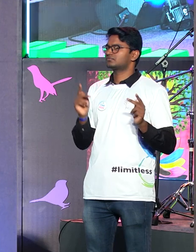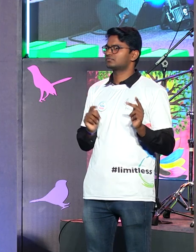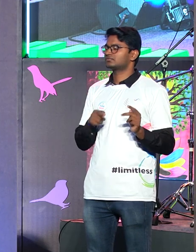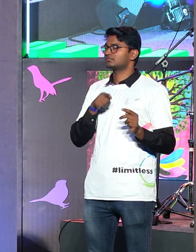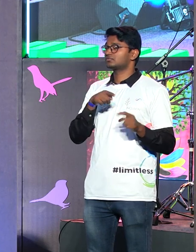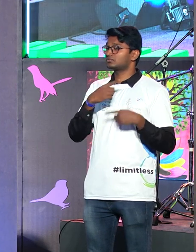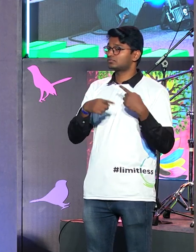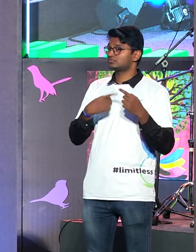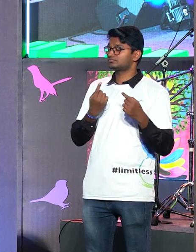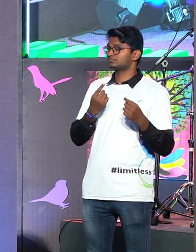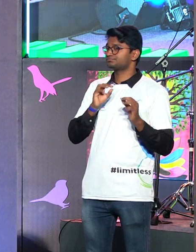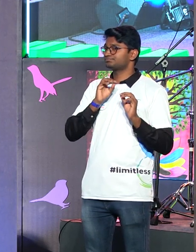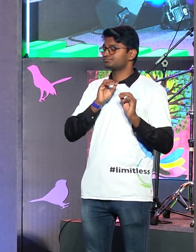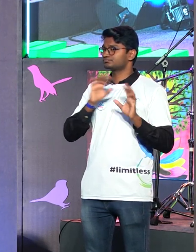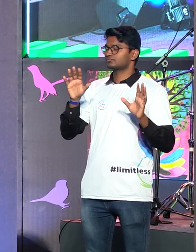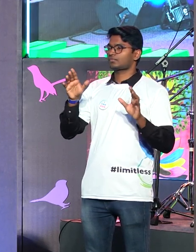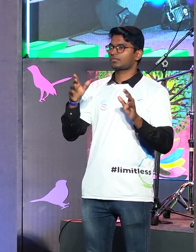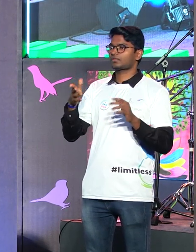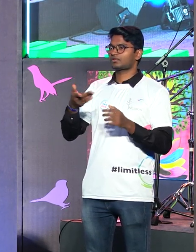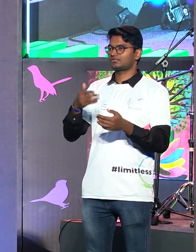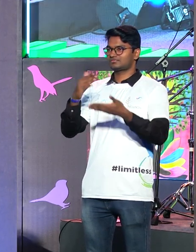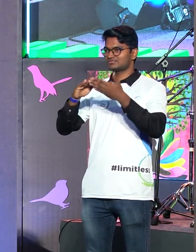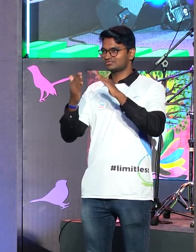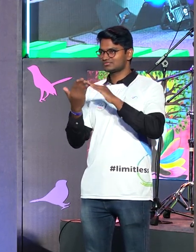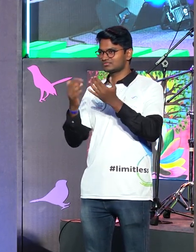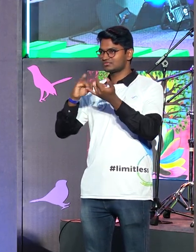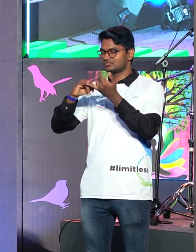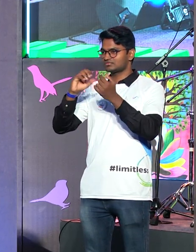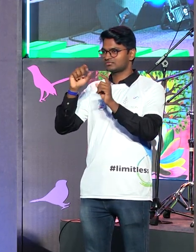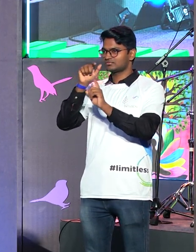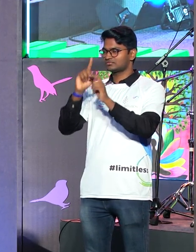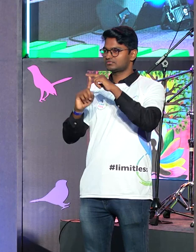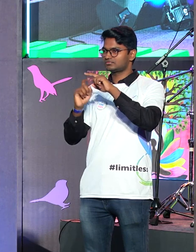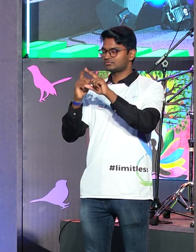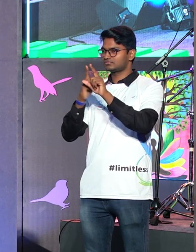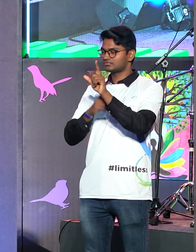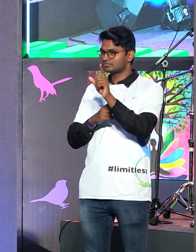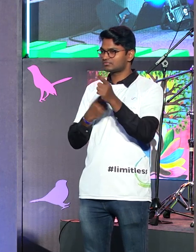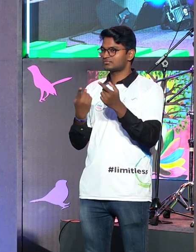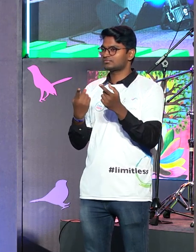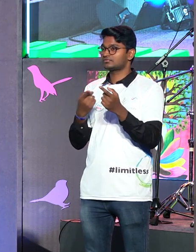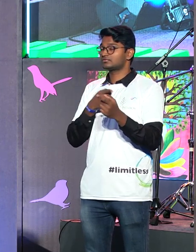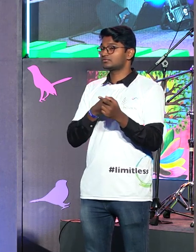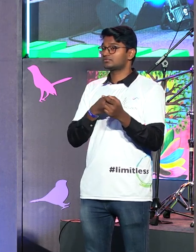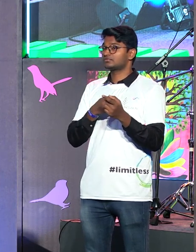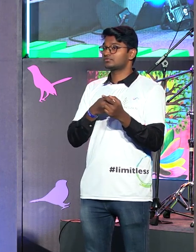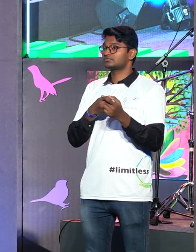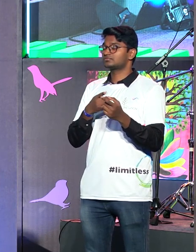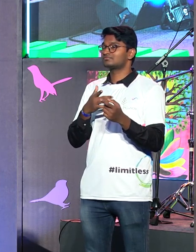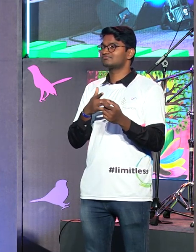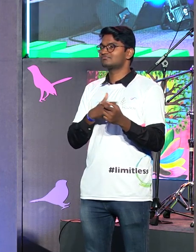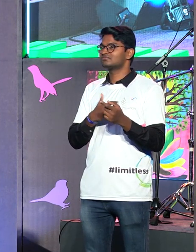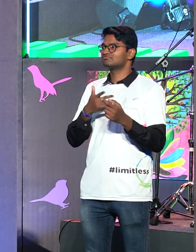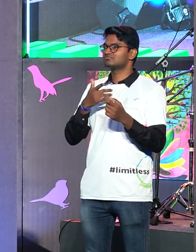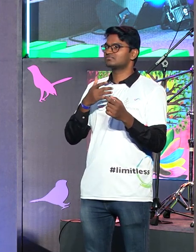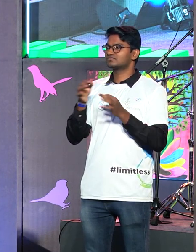society unapologetically, without any frills. He was very, very brutally honest about how he saw the